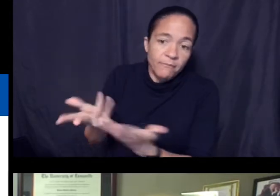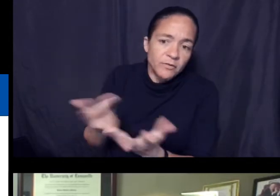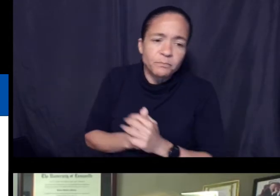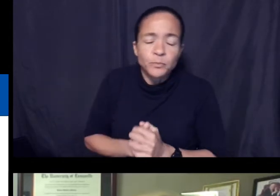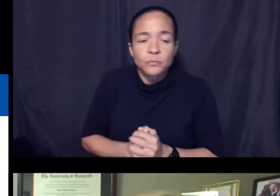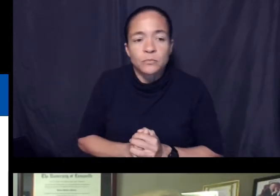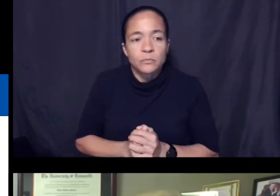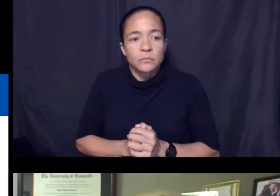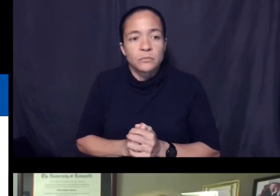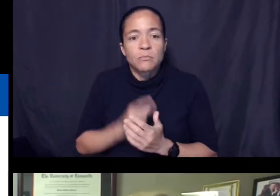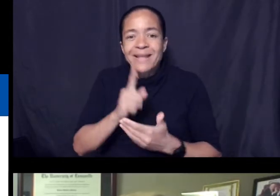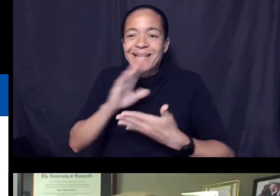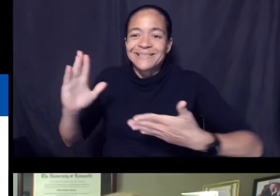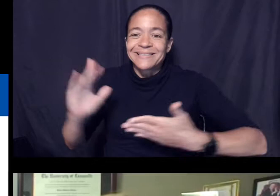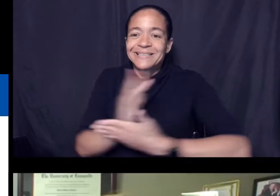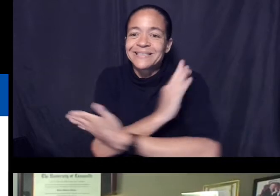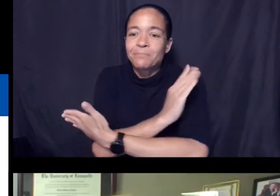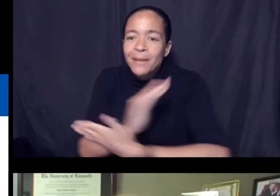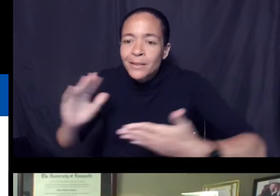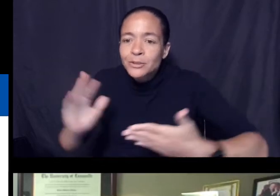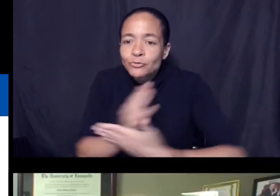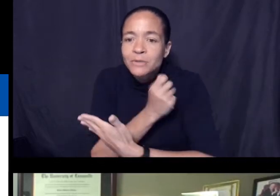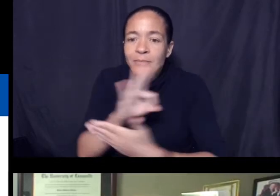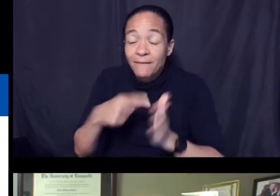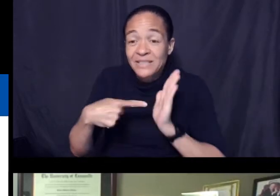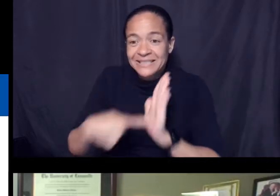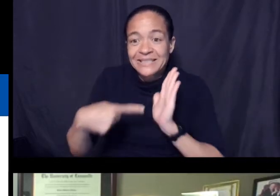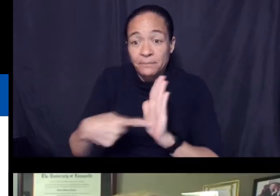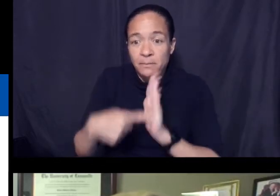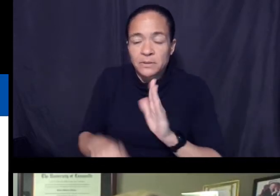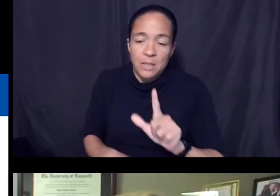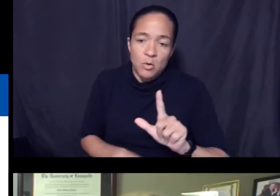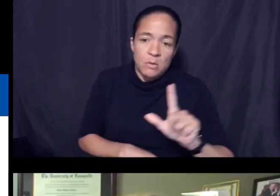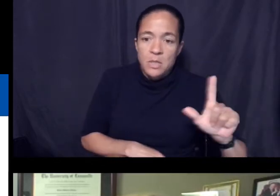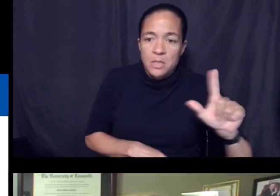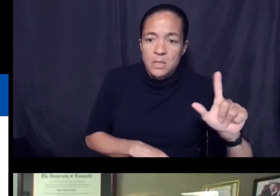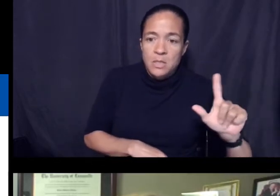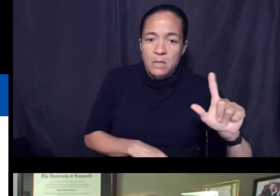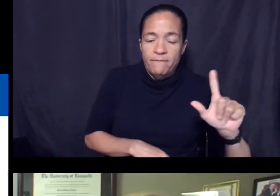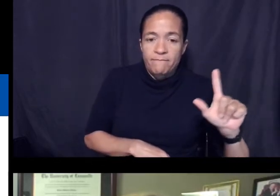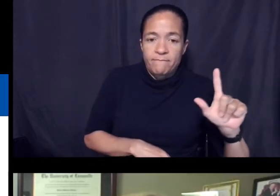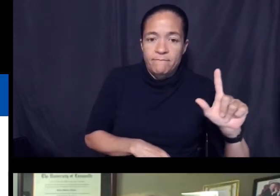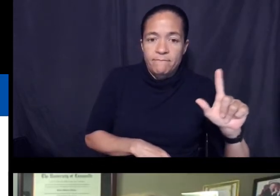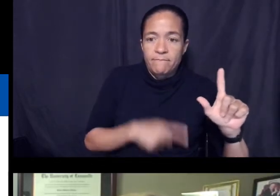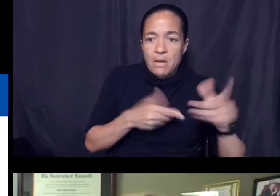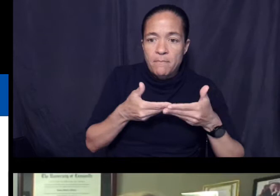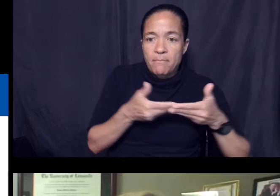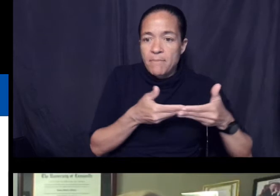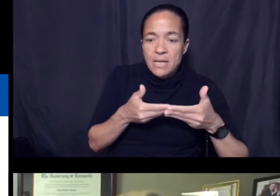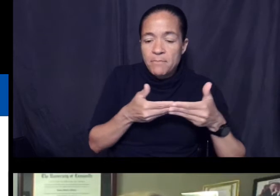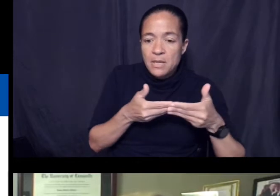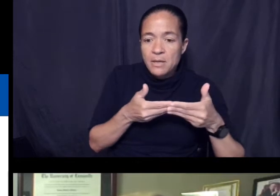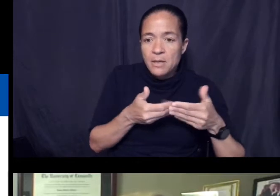This slide shows the spectrum of symptoms. And on the left side, we have babies